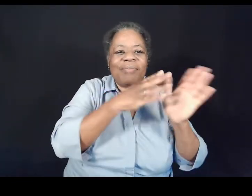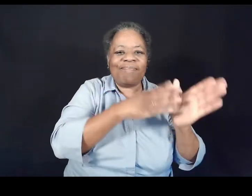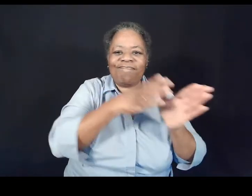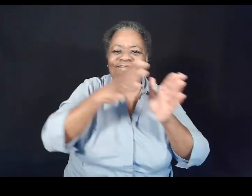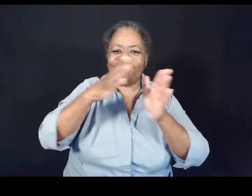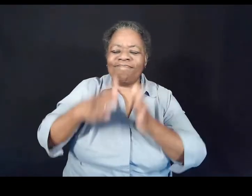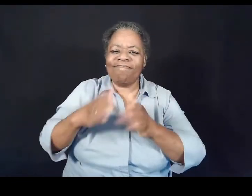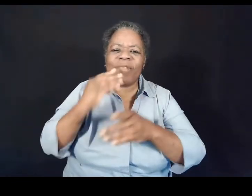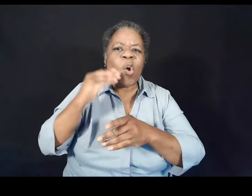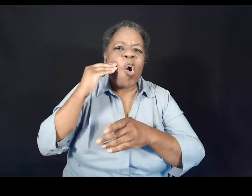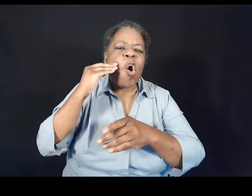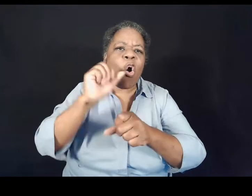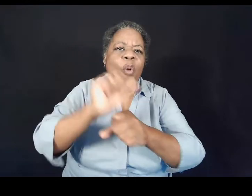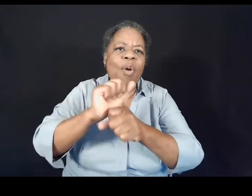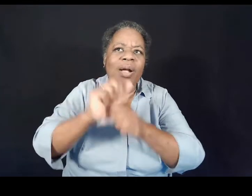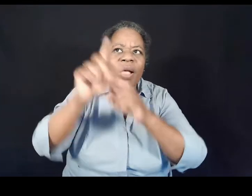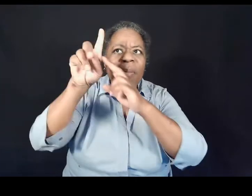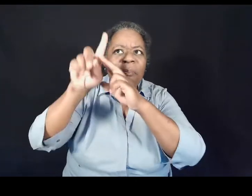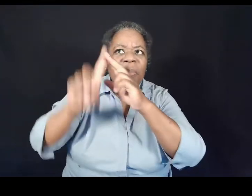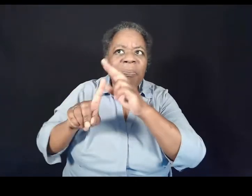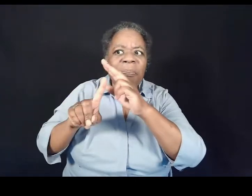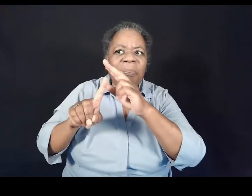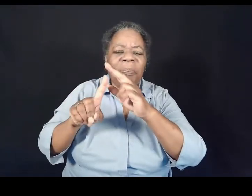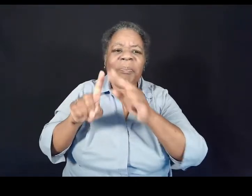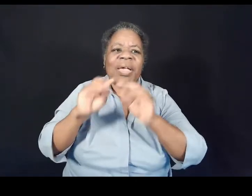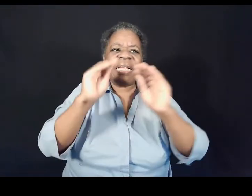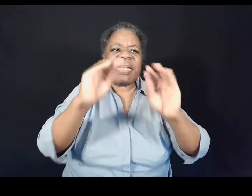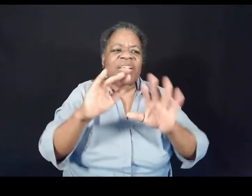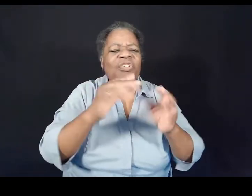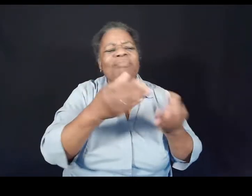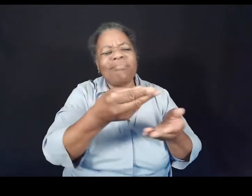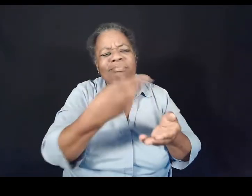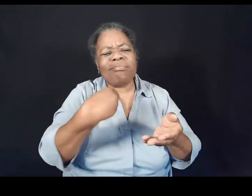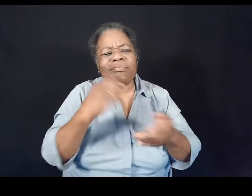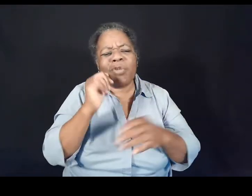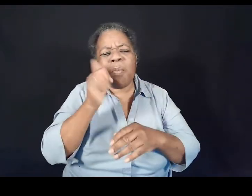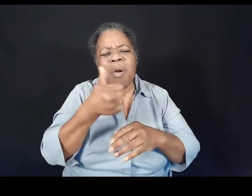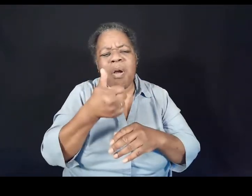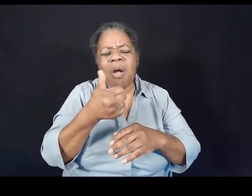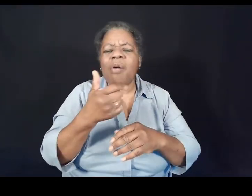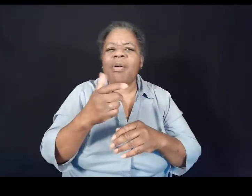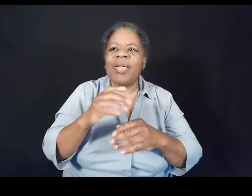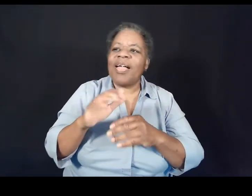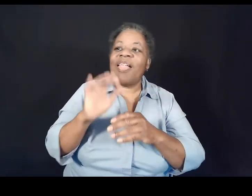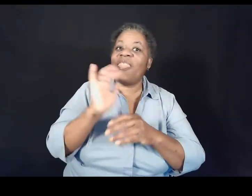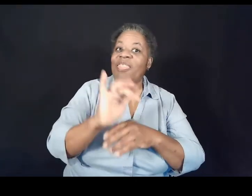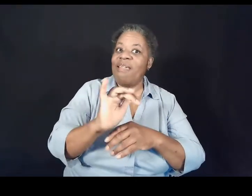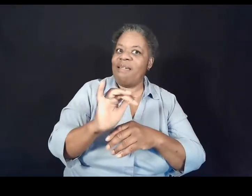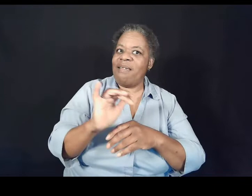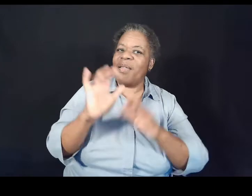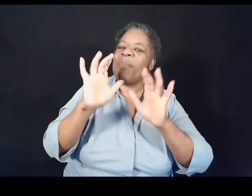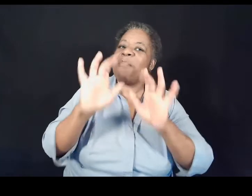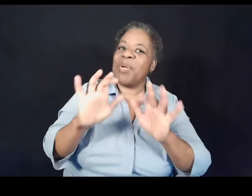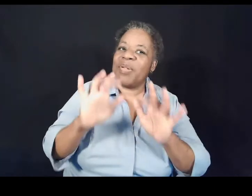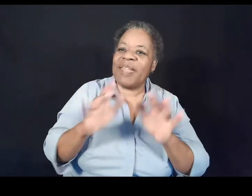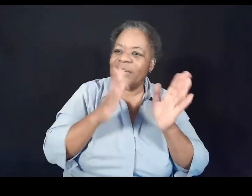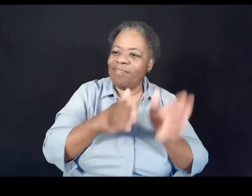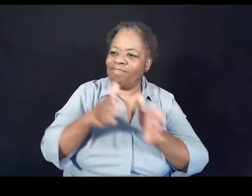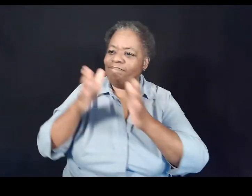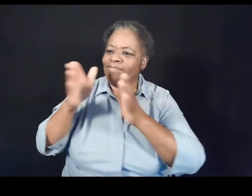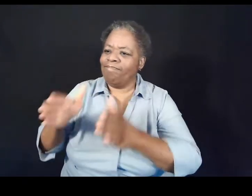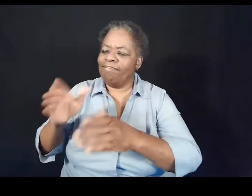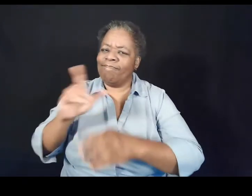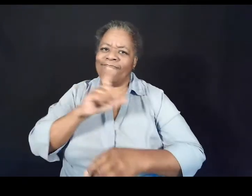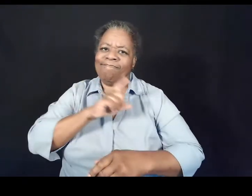homework and your teacher lets you turn it in the next day with no penalty, that's mercy. When a police officer catches